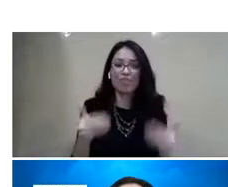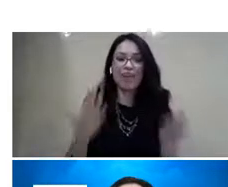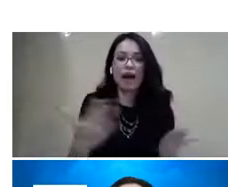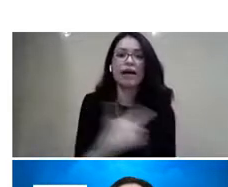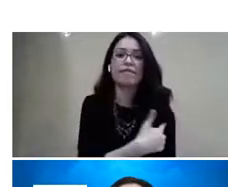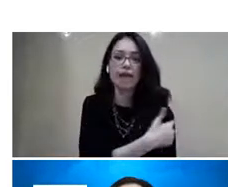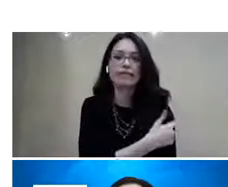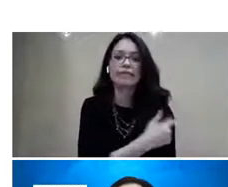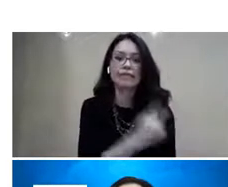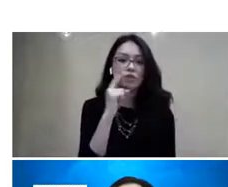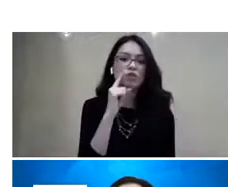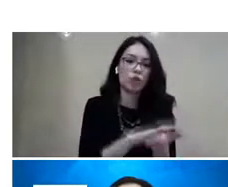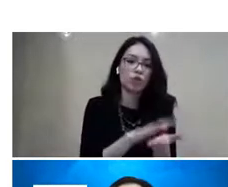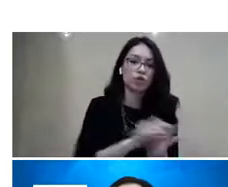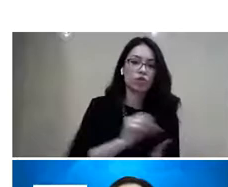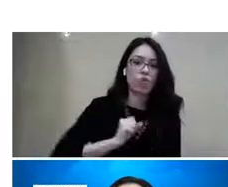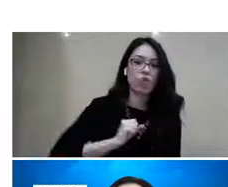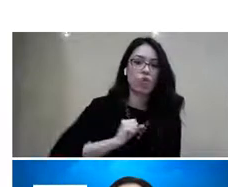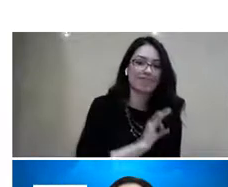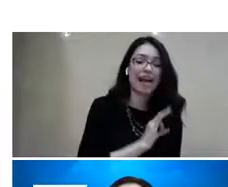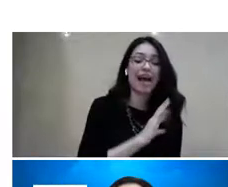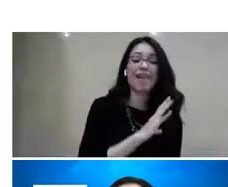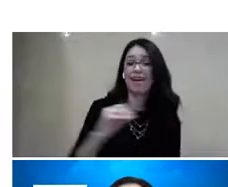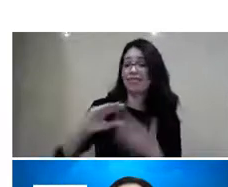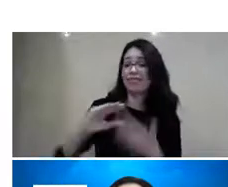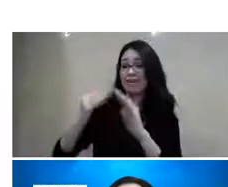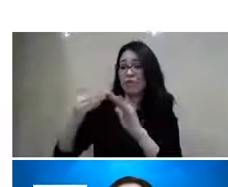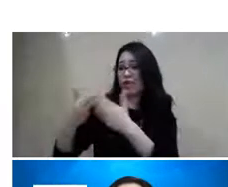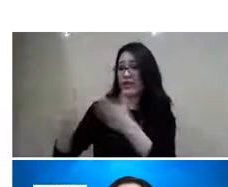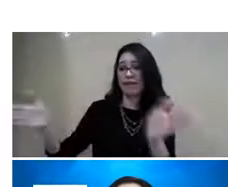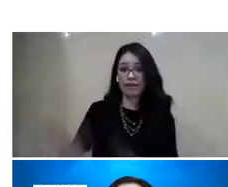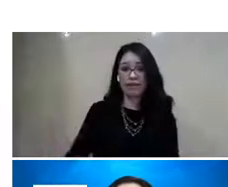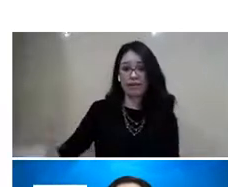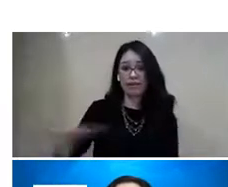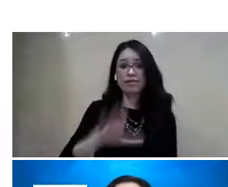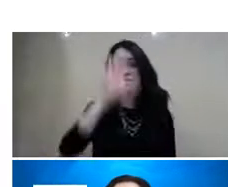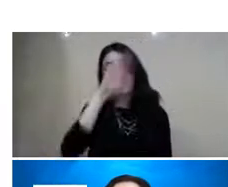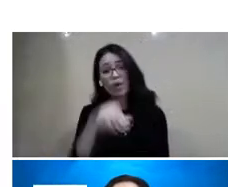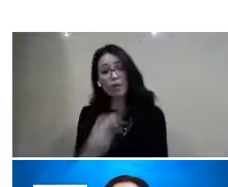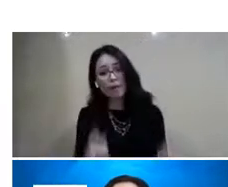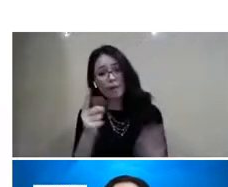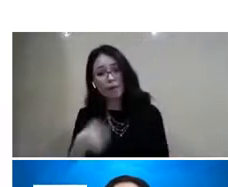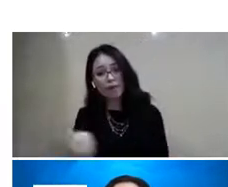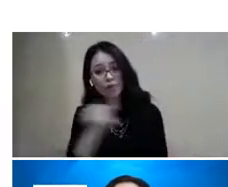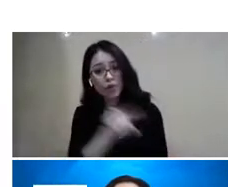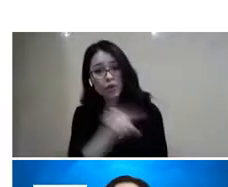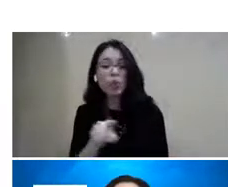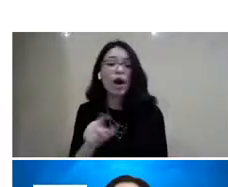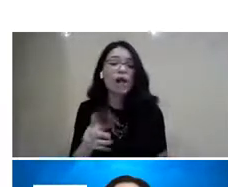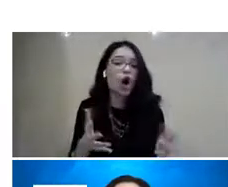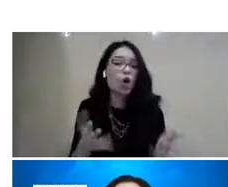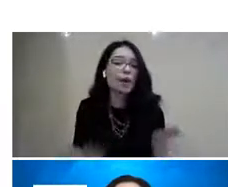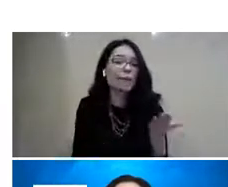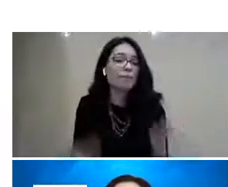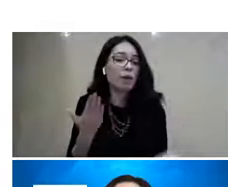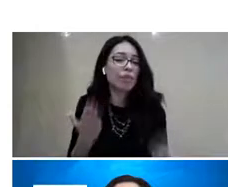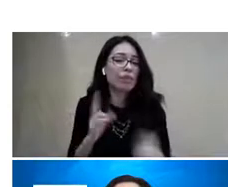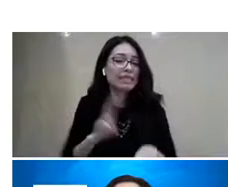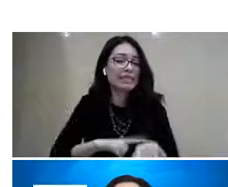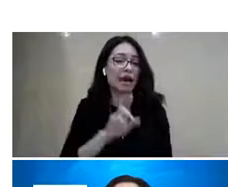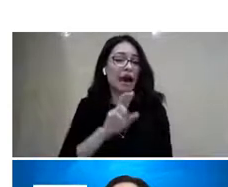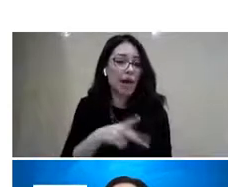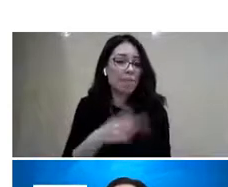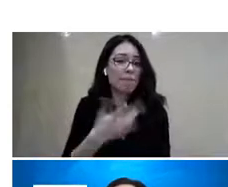to school staff and to the community at large. I know many of you have already likely signed up and had a COVID-19 test at